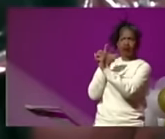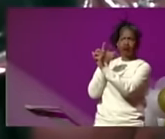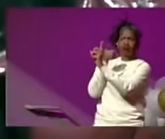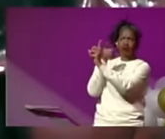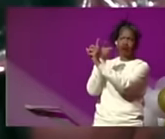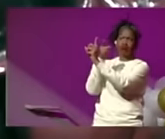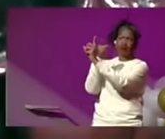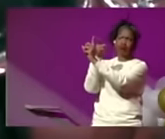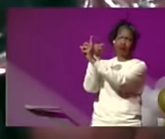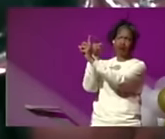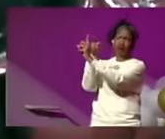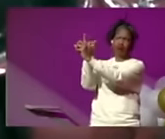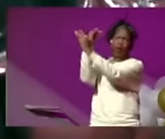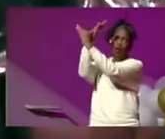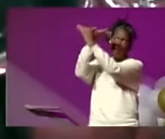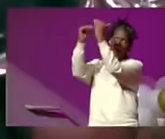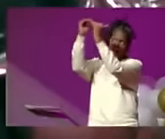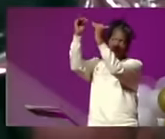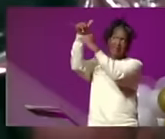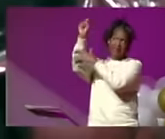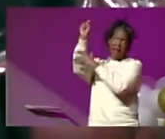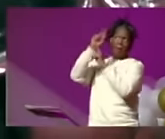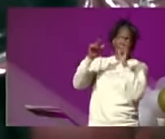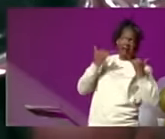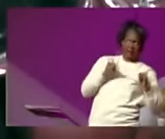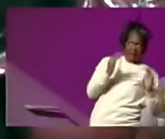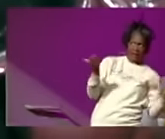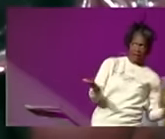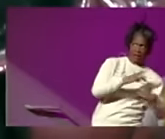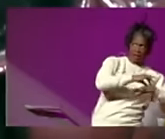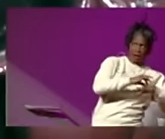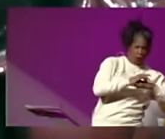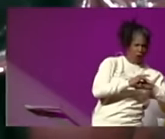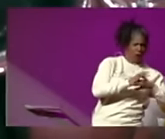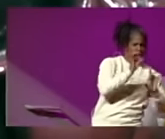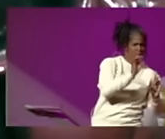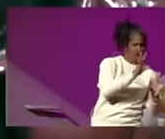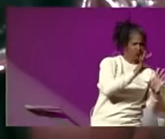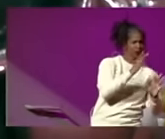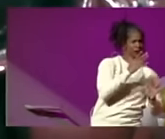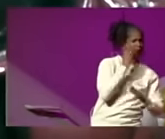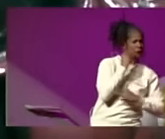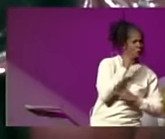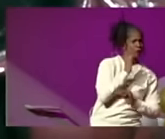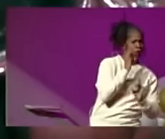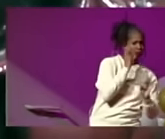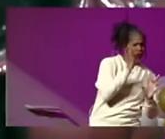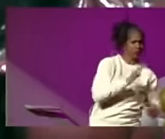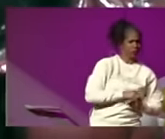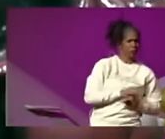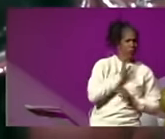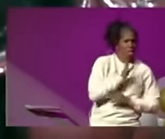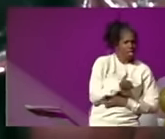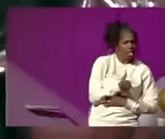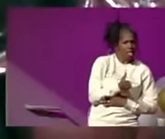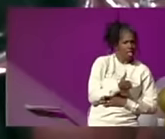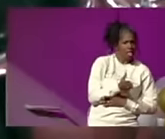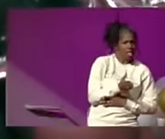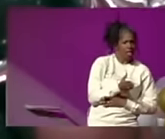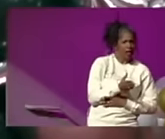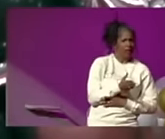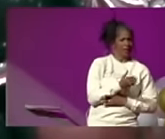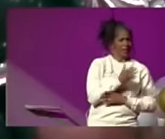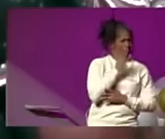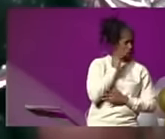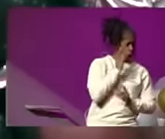trying to let you know nightmares will come, but nightmares don't have the last word. God